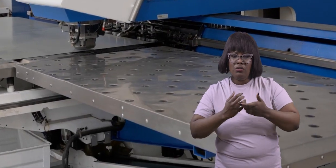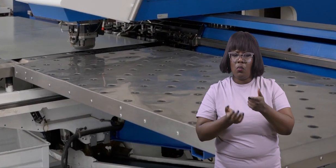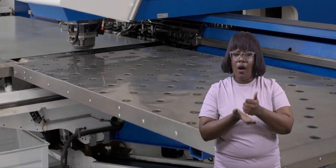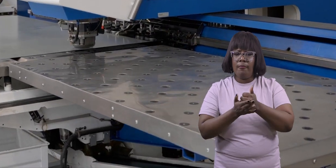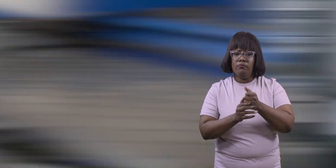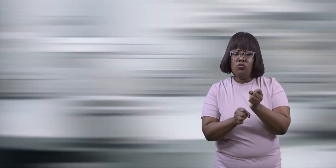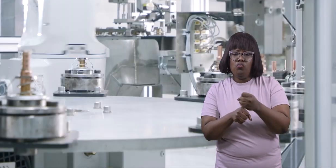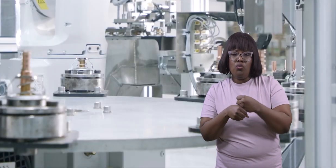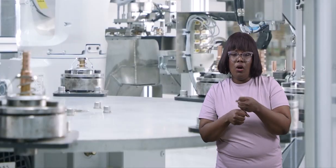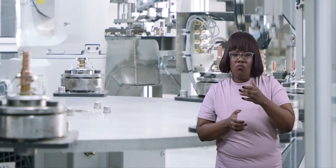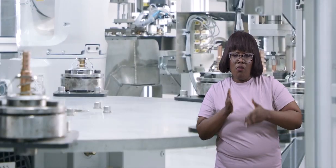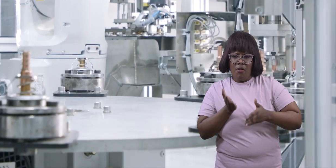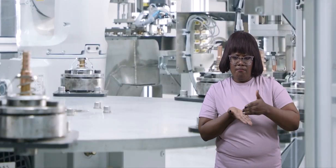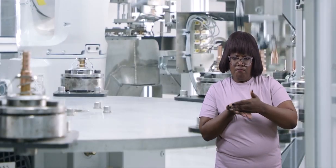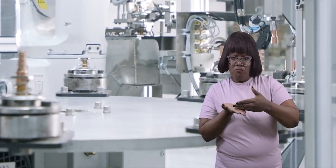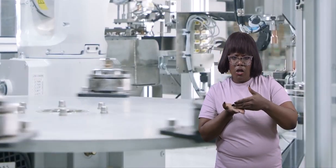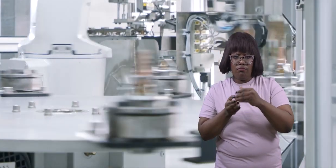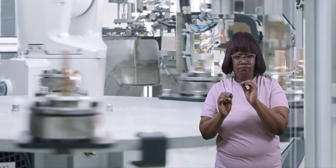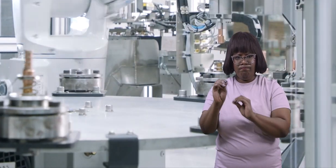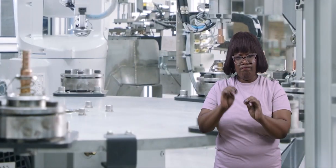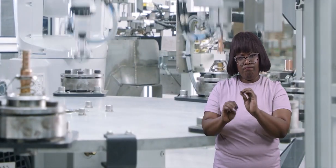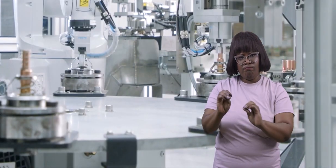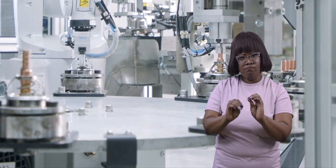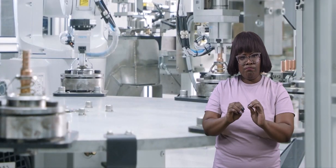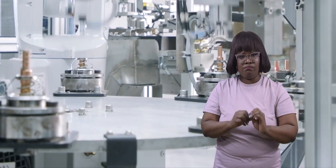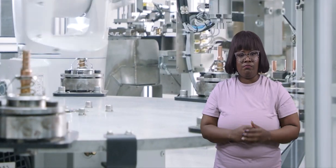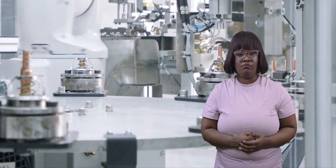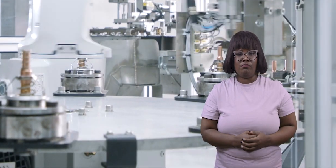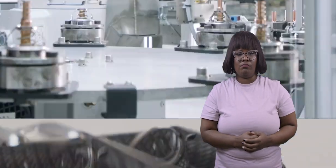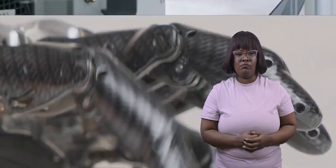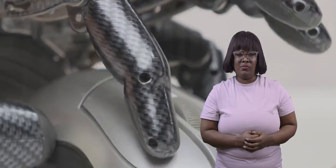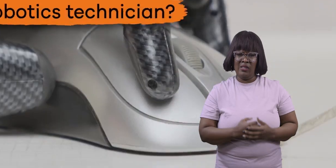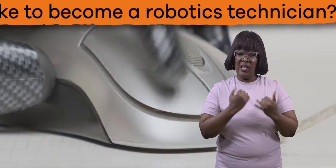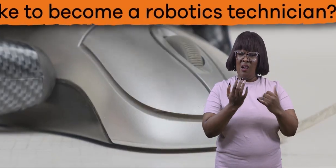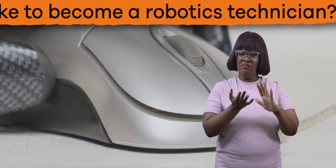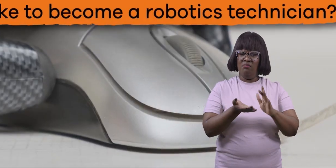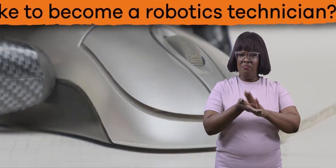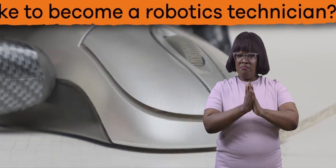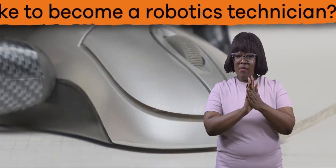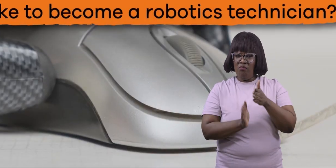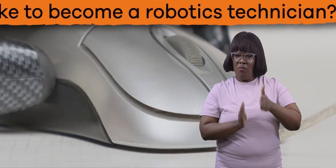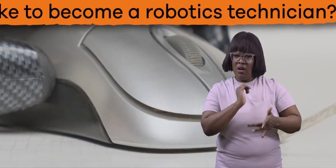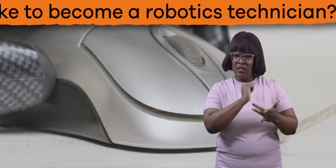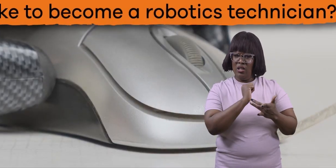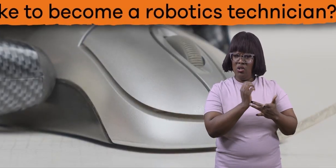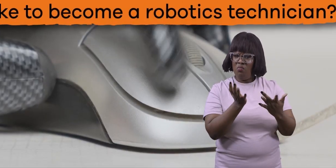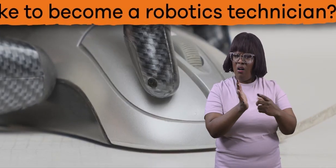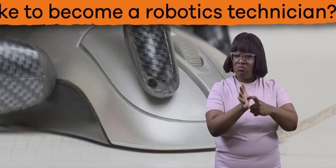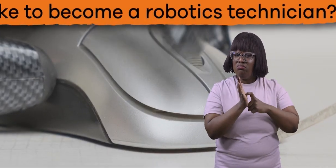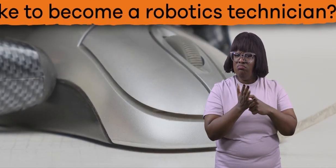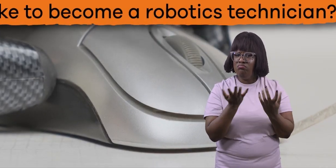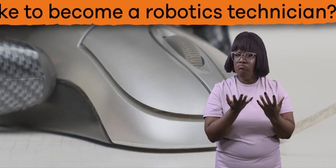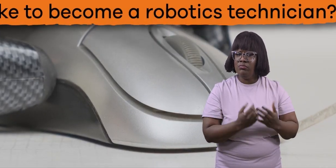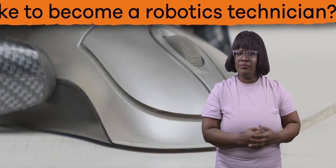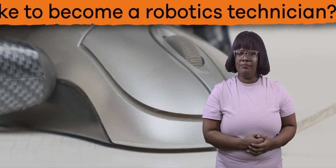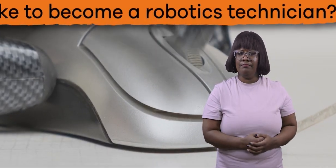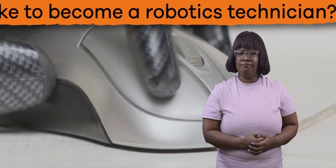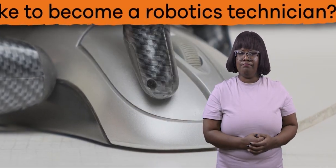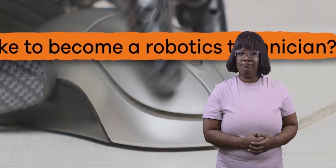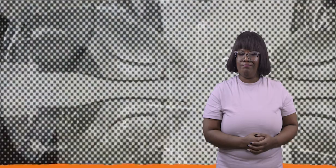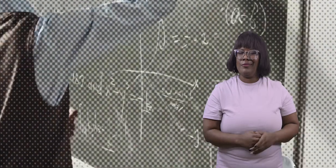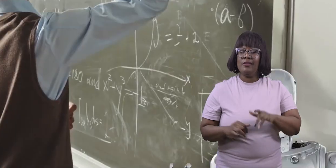machines, to create custom robot parts. What does it take to become a robotics technician?